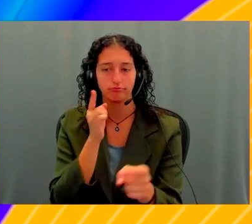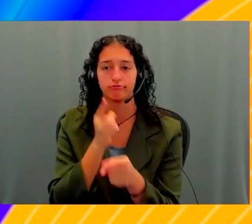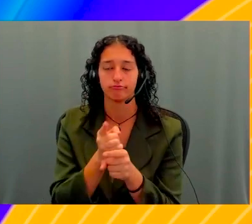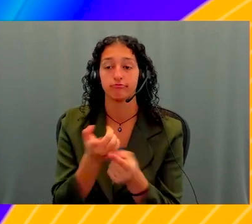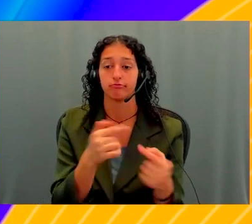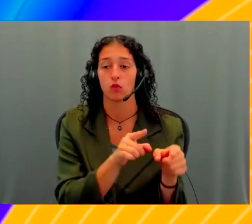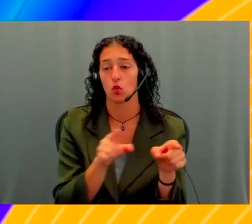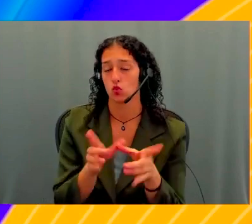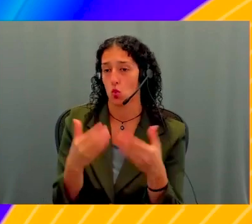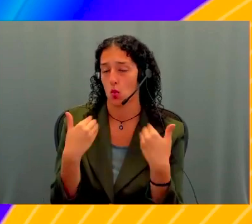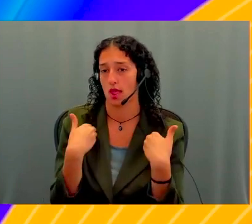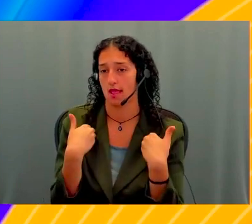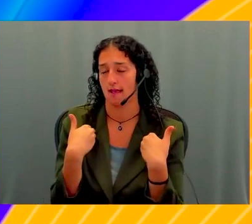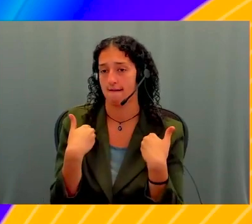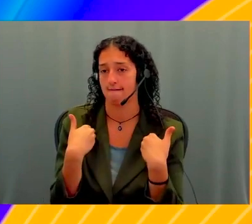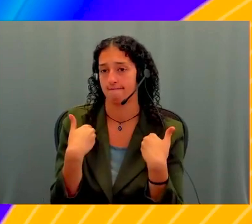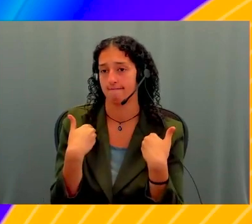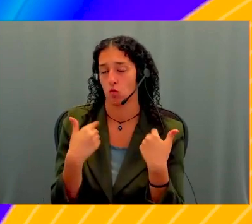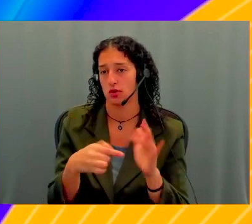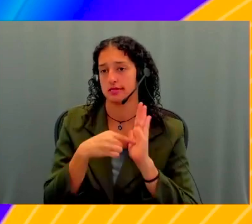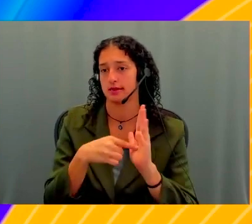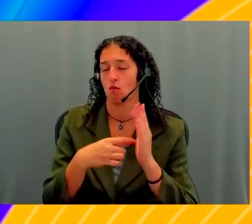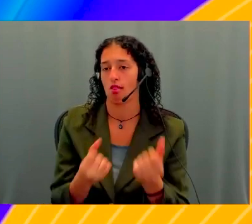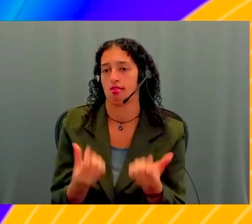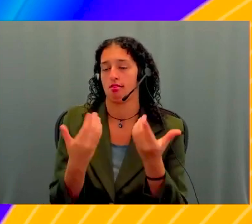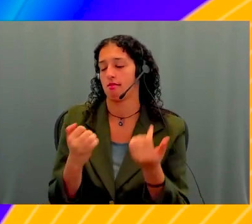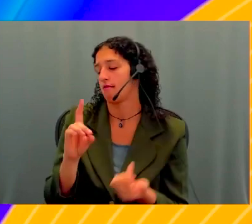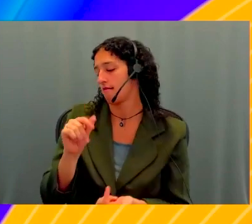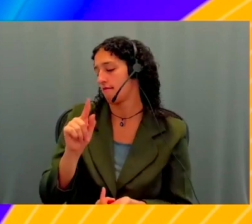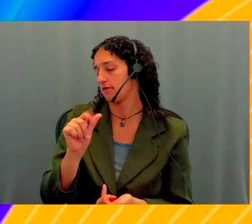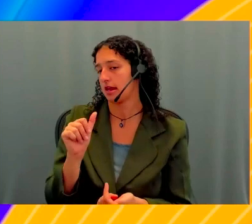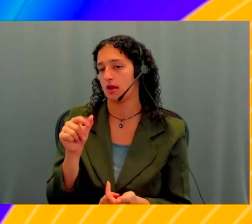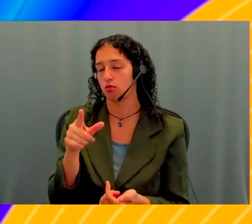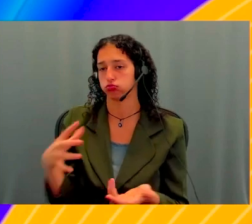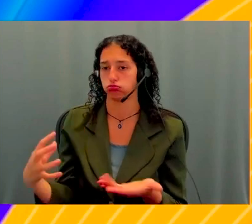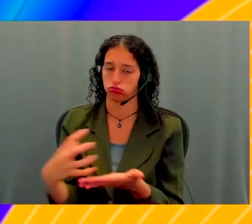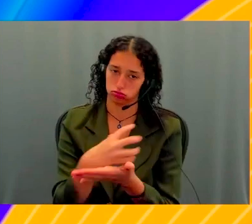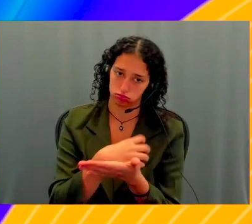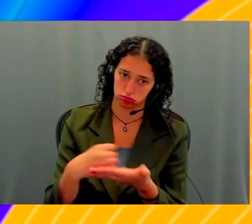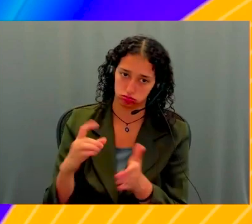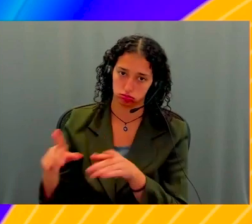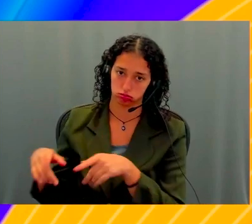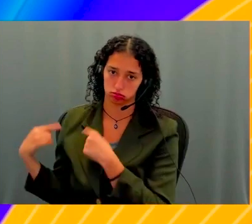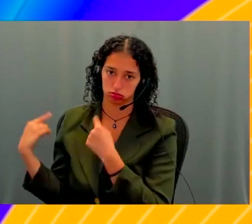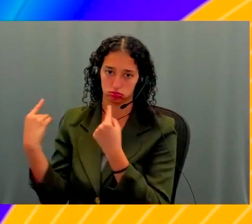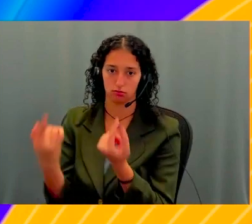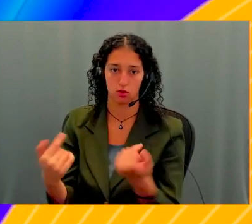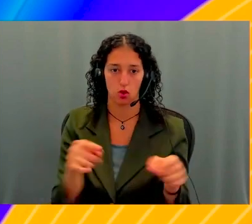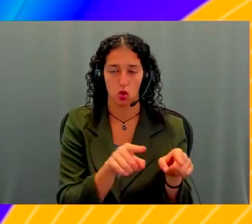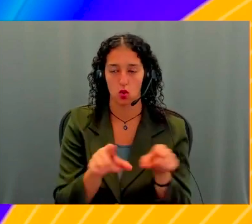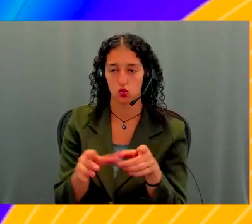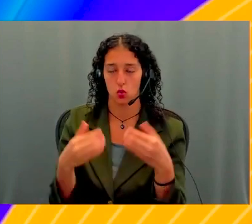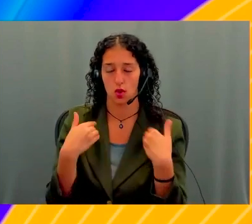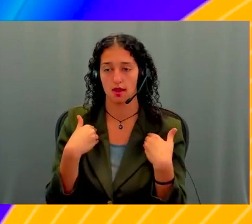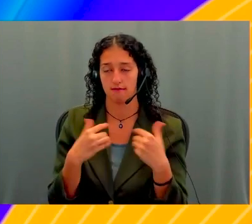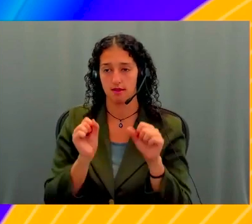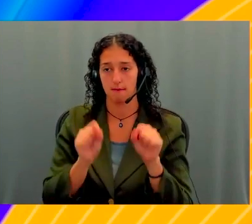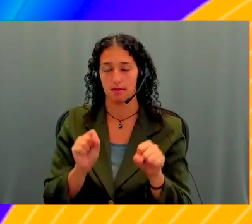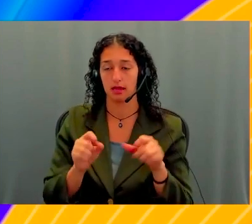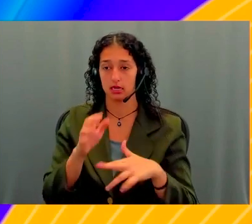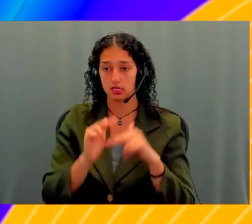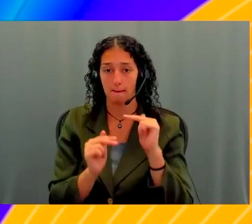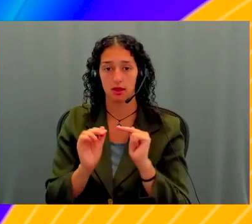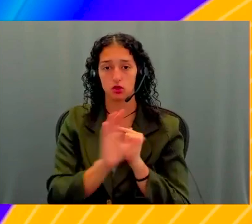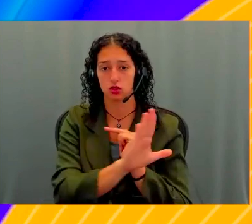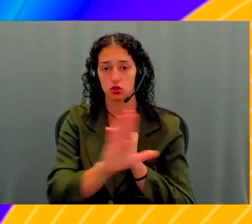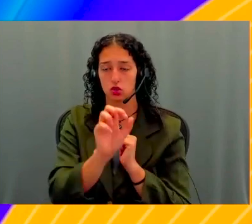you as well, that let's say you have a lot of data you've collected across the years. You also have the ability to build your own machine learning model using